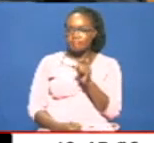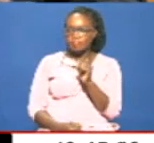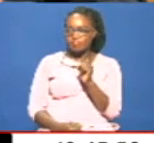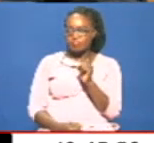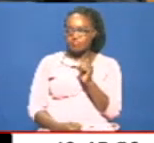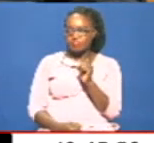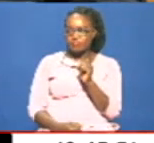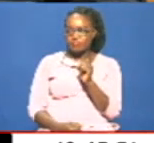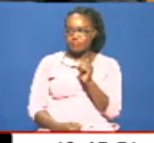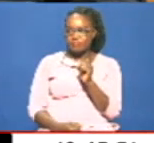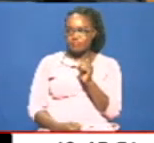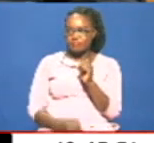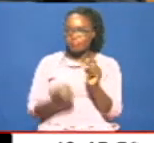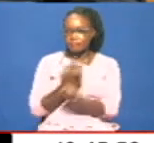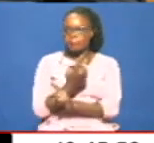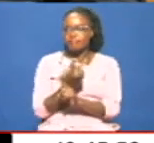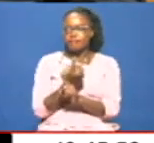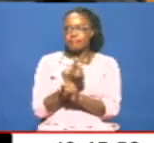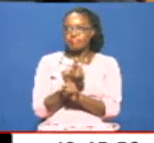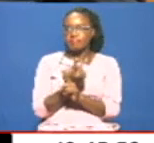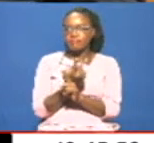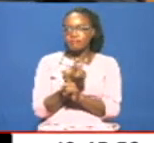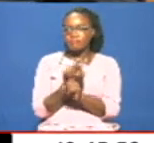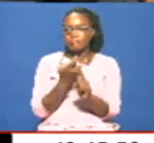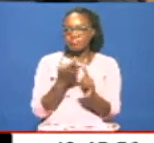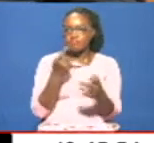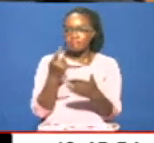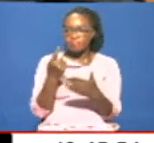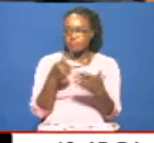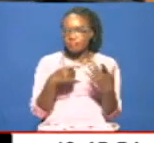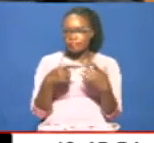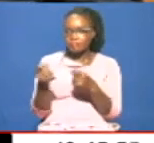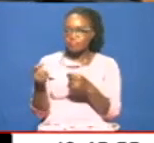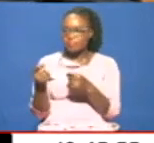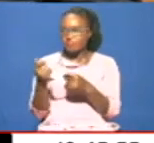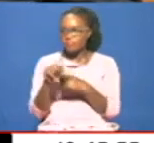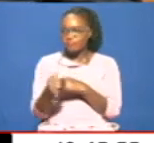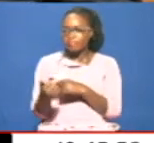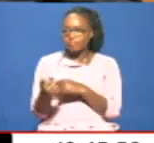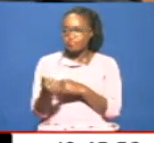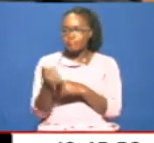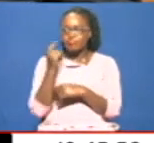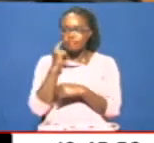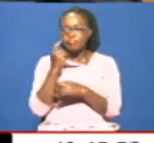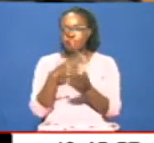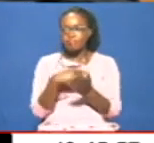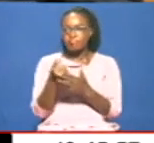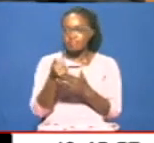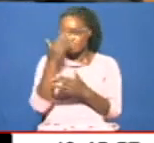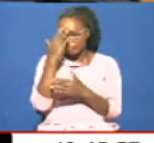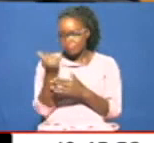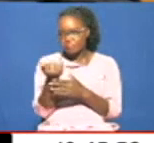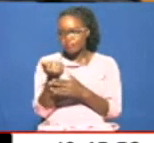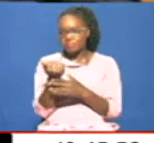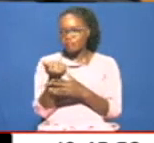is going to be very different from what you'll just go into any other shop and buy, because,